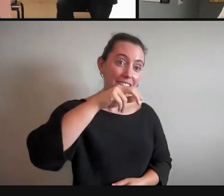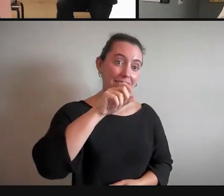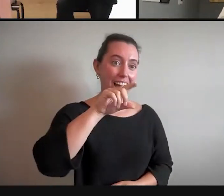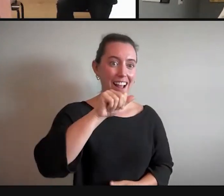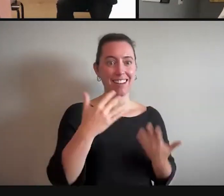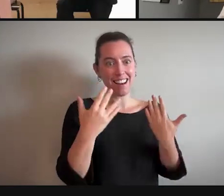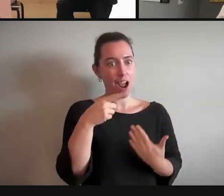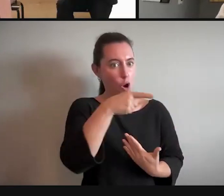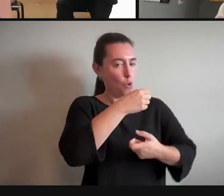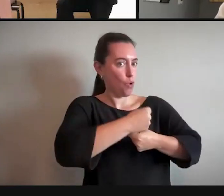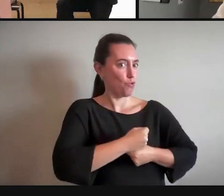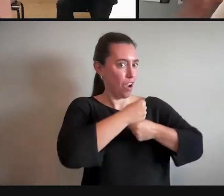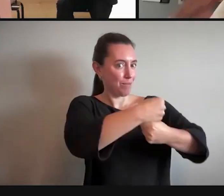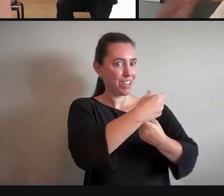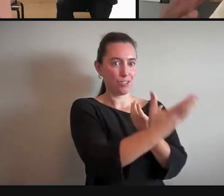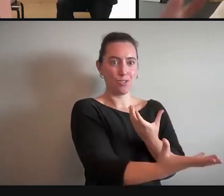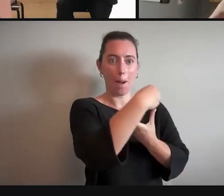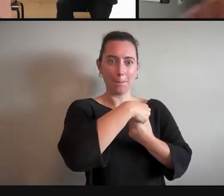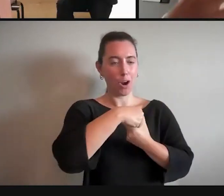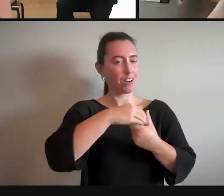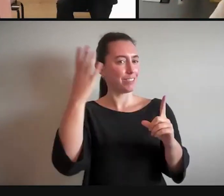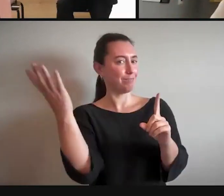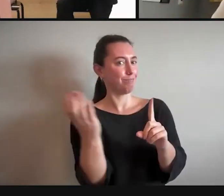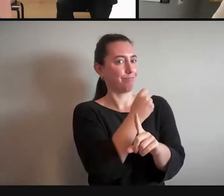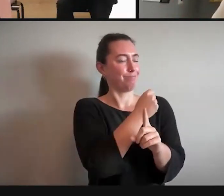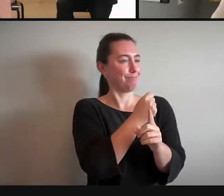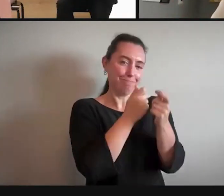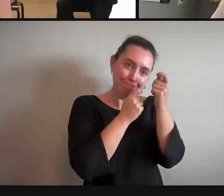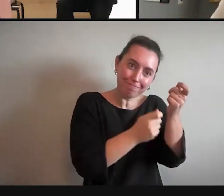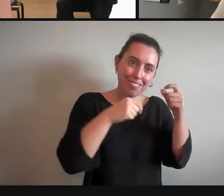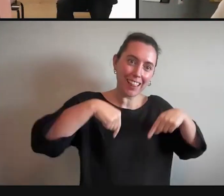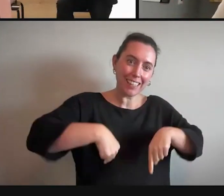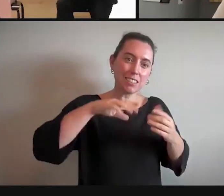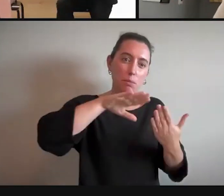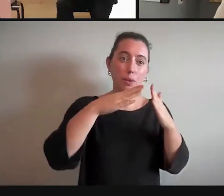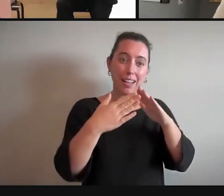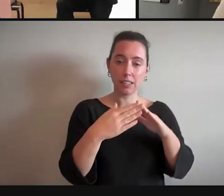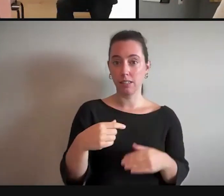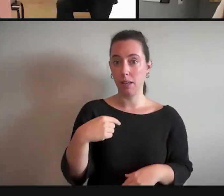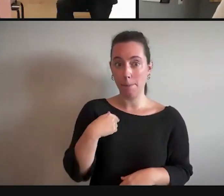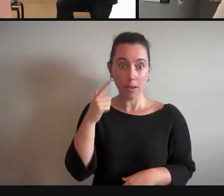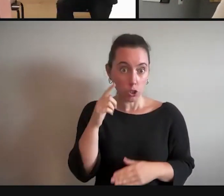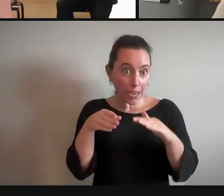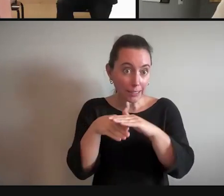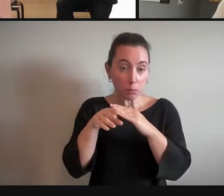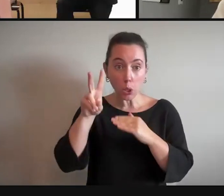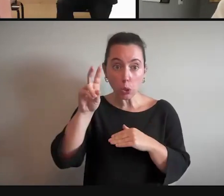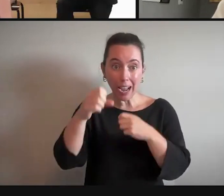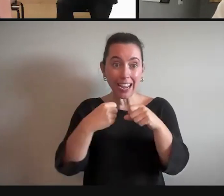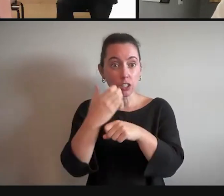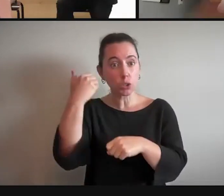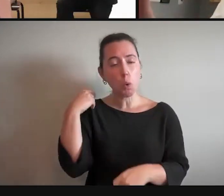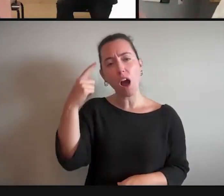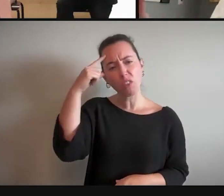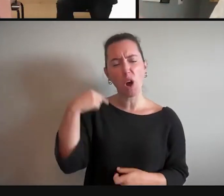representative and part of the champions of this community, because it's so, I started accessibility 20 years ago, and I thought I would have a short